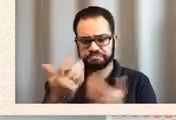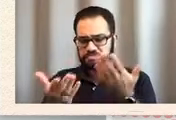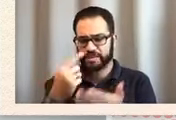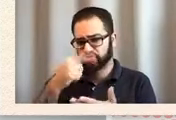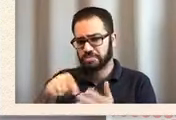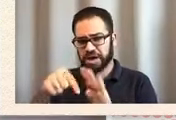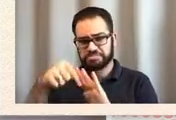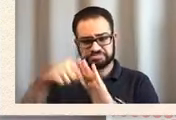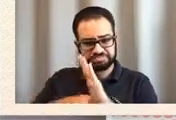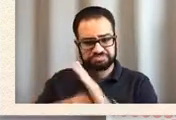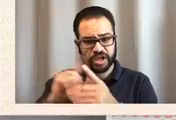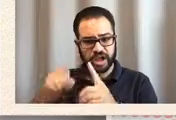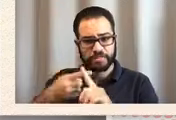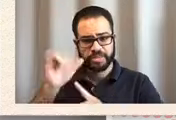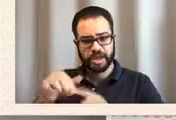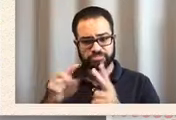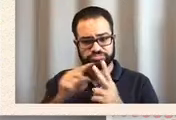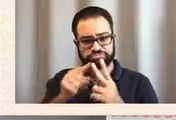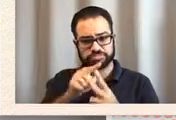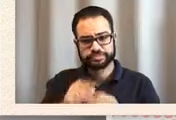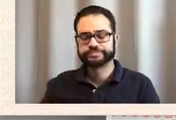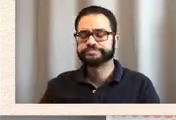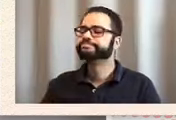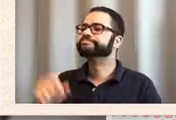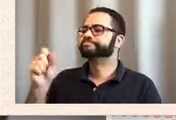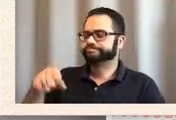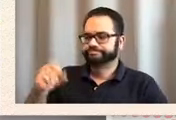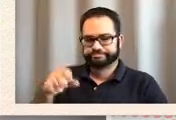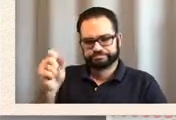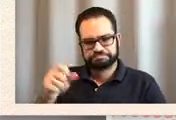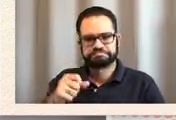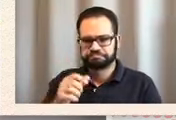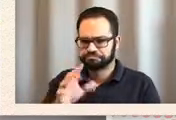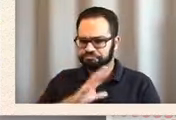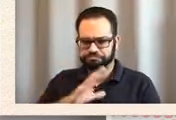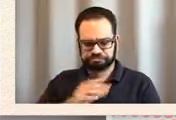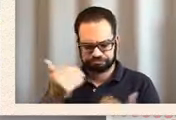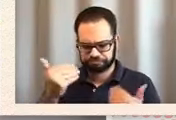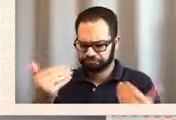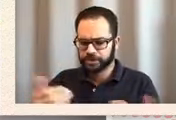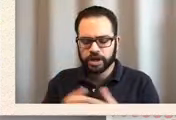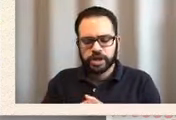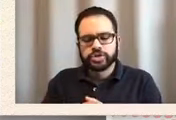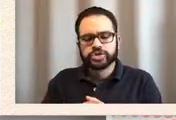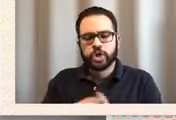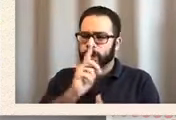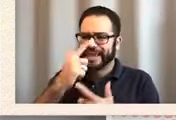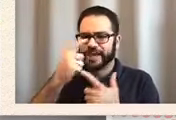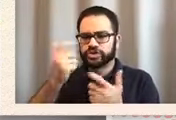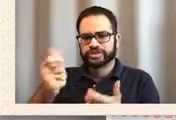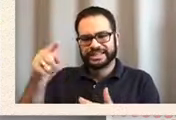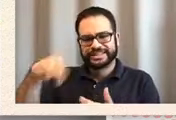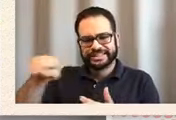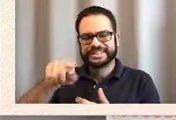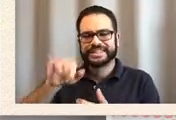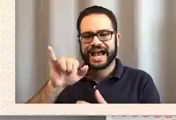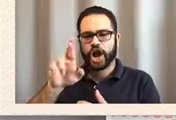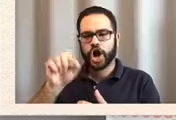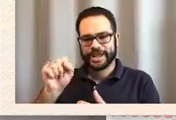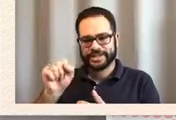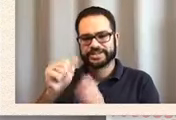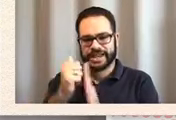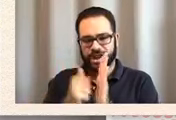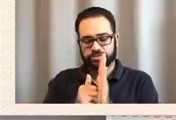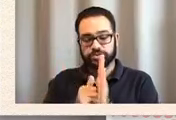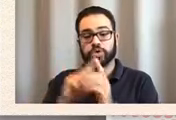diagnoses? Yeah, would love to. So what's interesting is these are IRS accounts. And so when they came out,